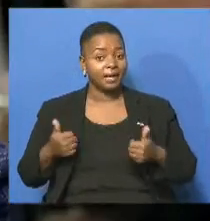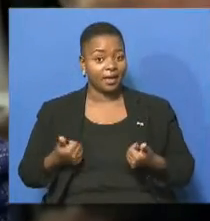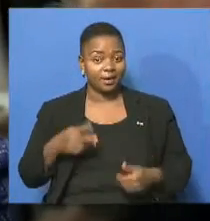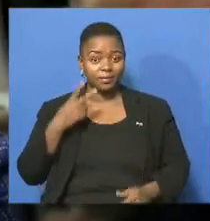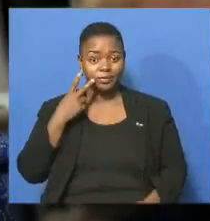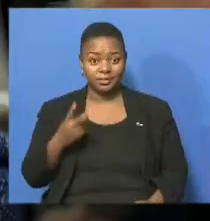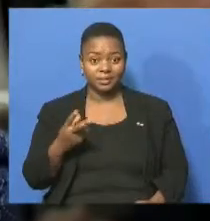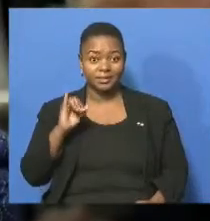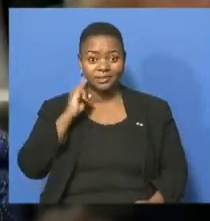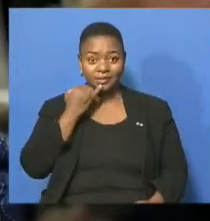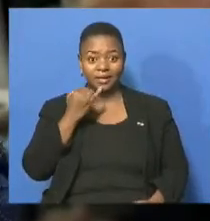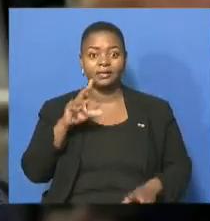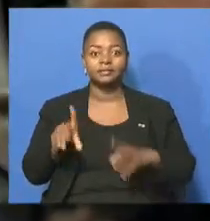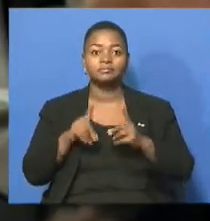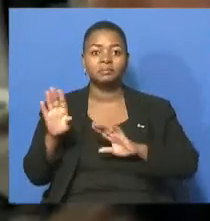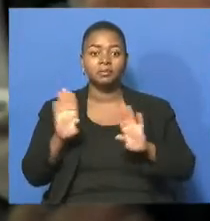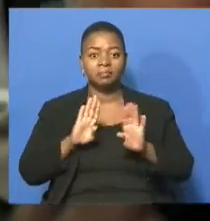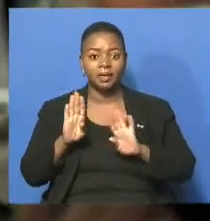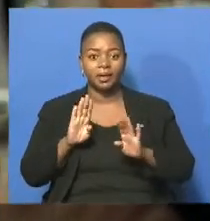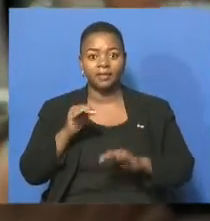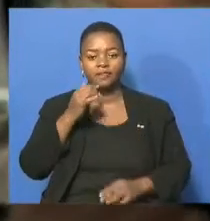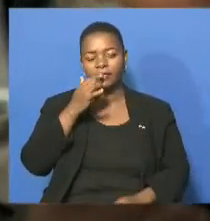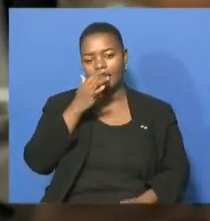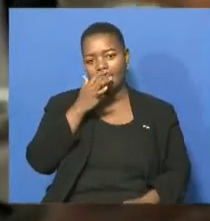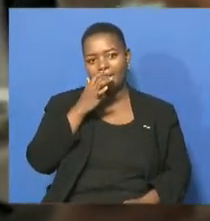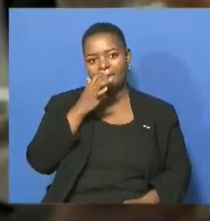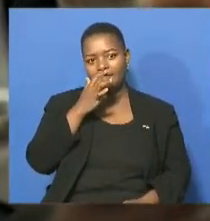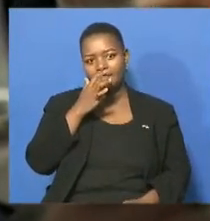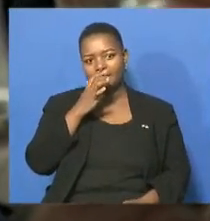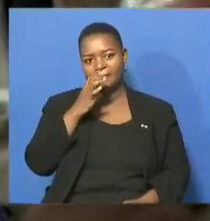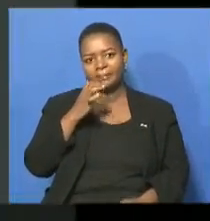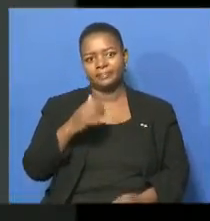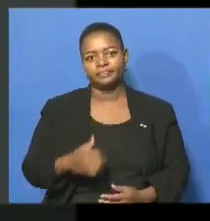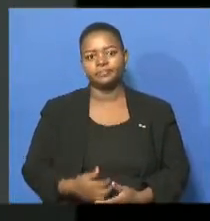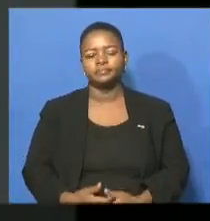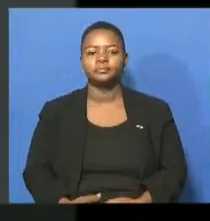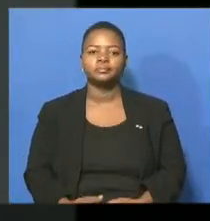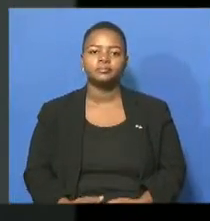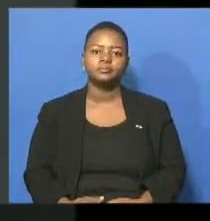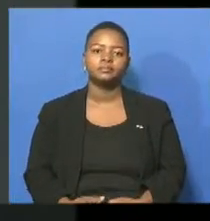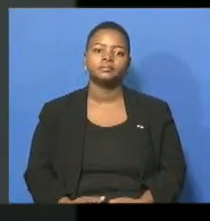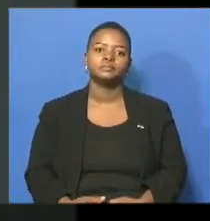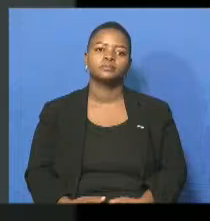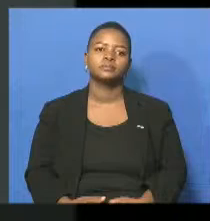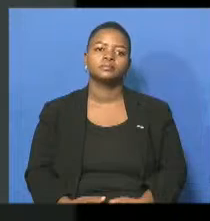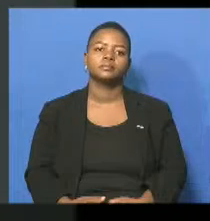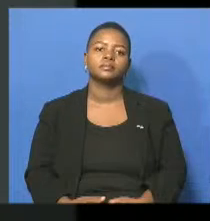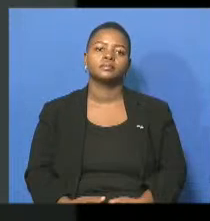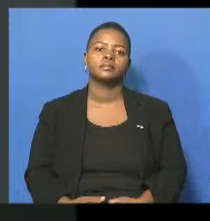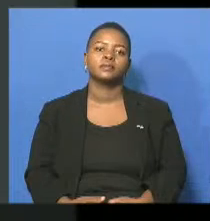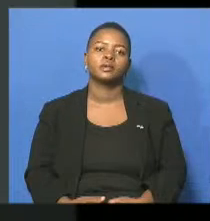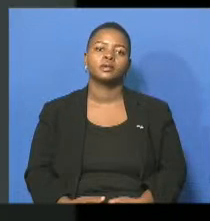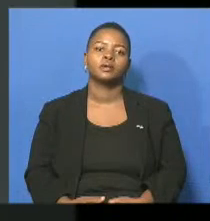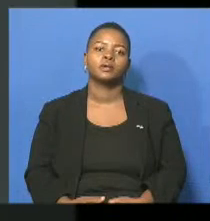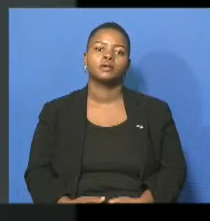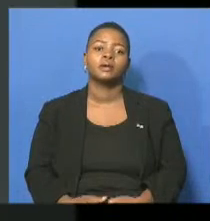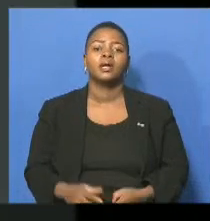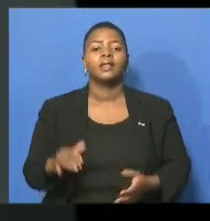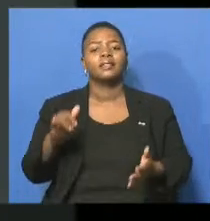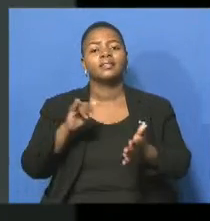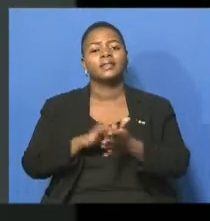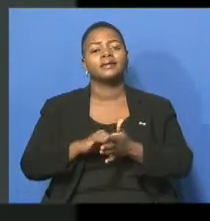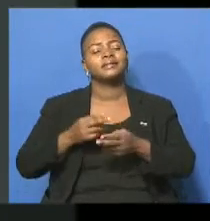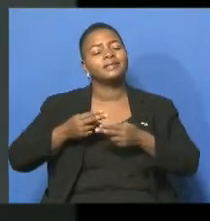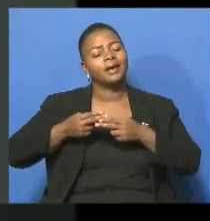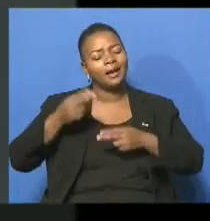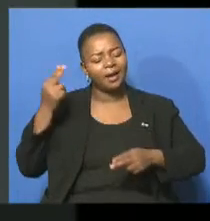people who are jealous can go to actually, and that's a high risk